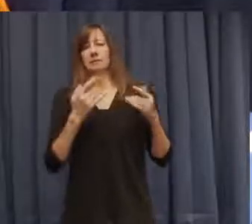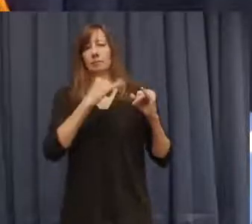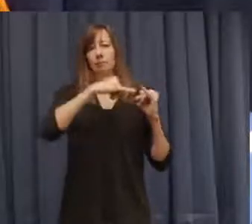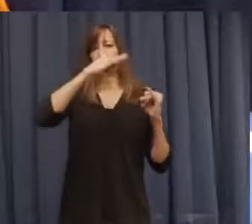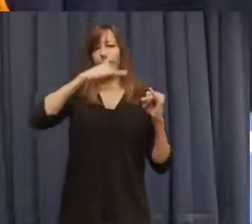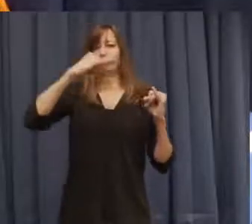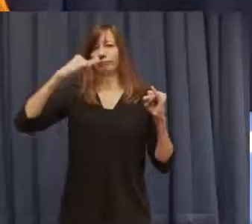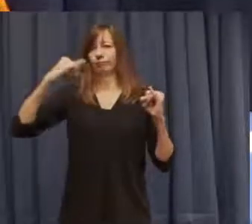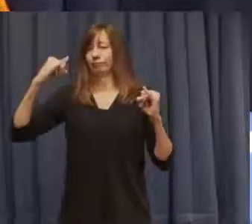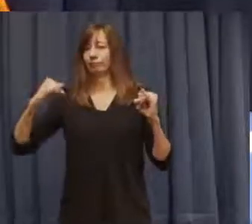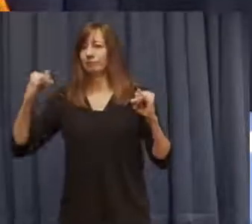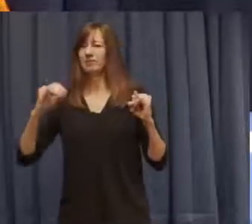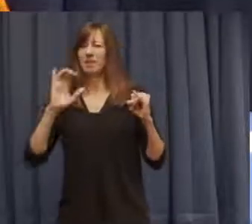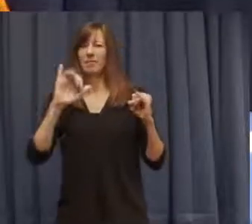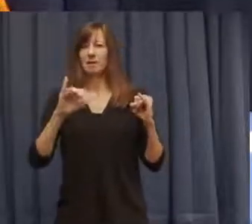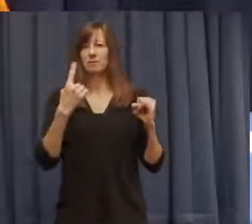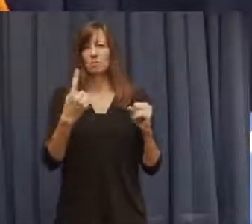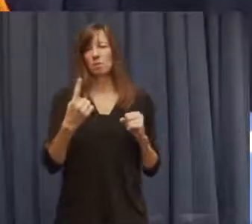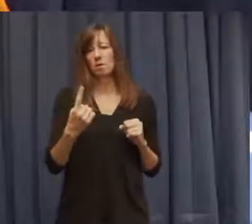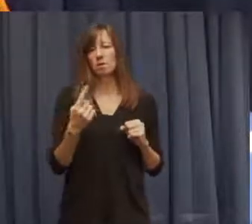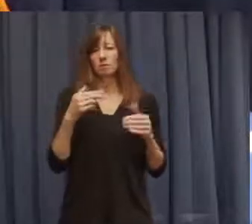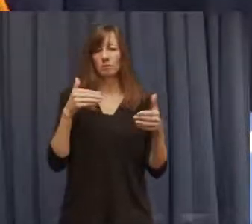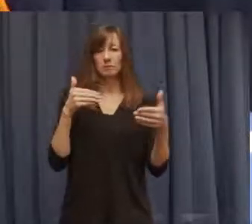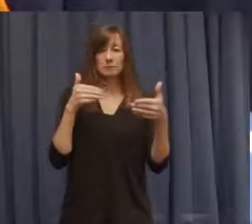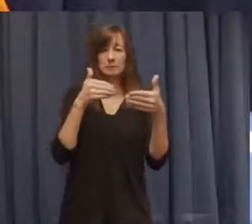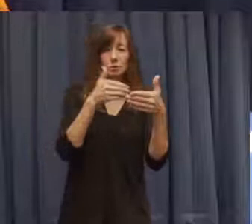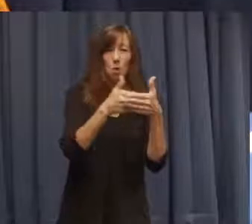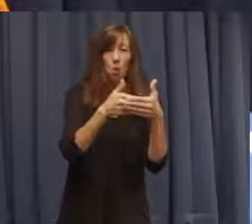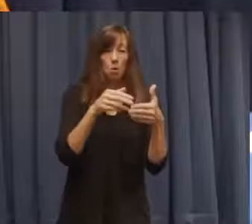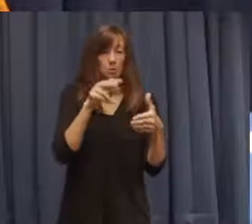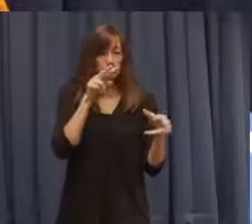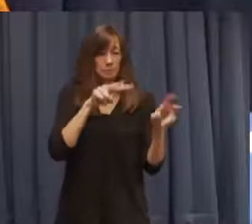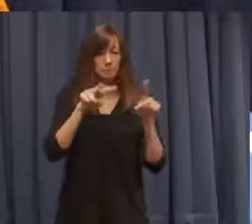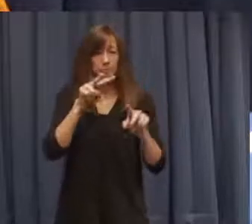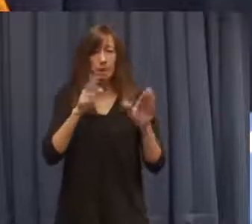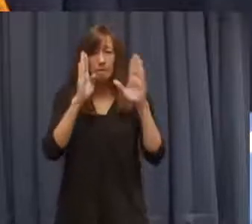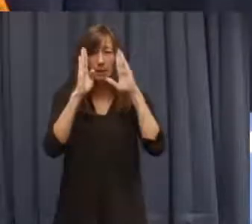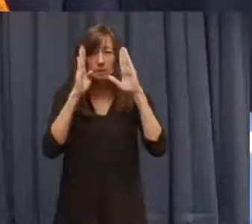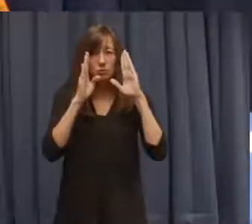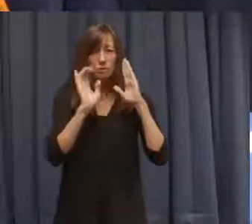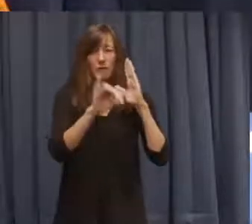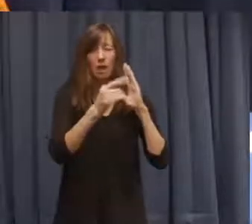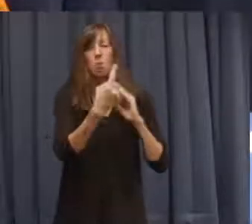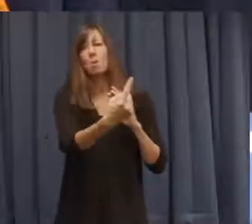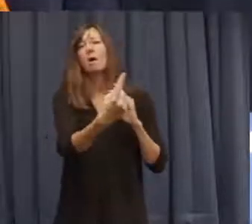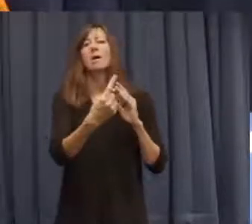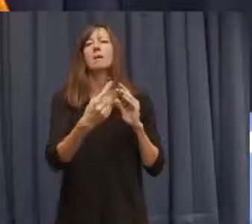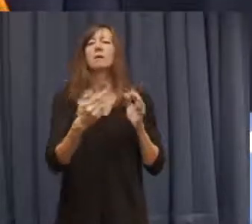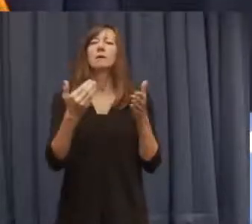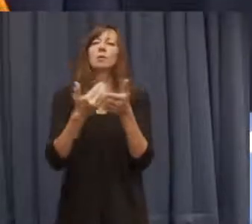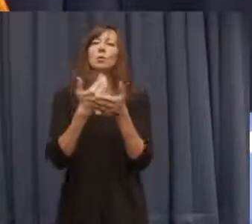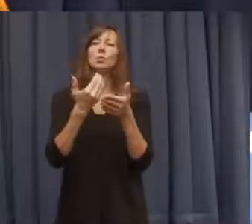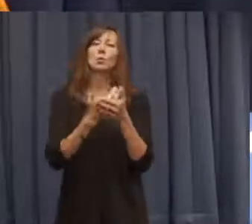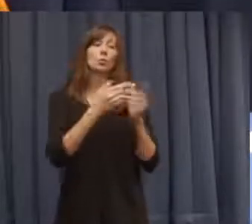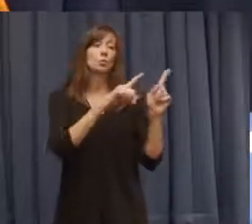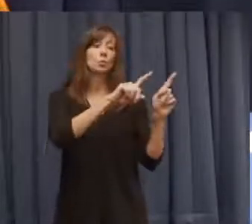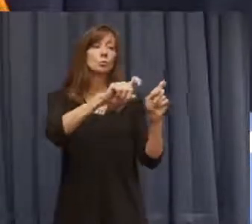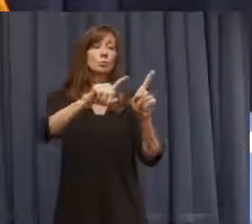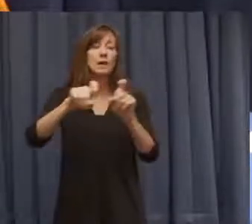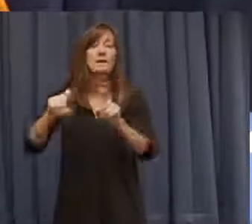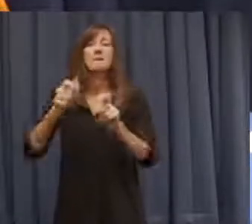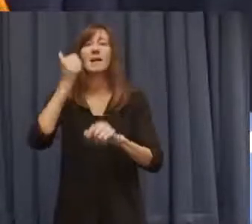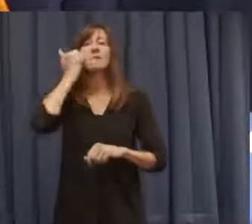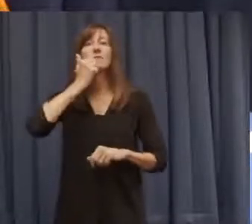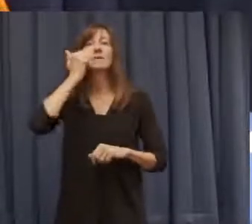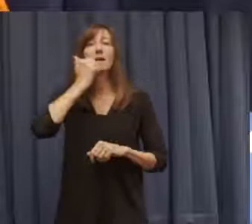most closely, which is the number of new positive cases compared to those tested each day. So I do want to share,